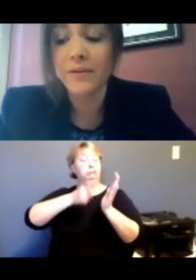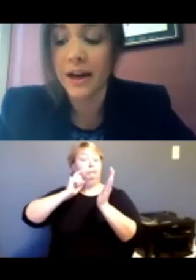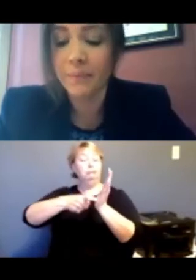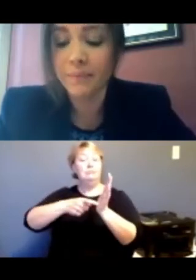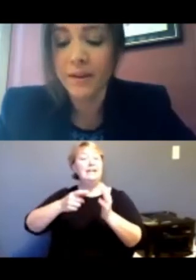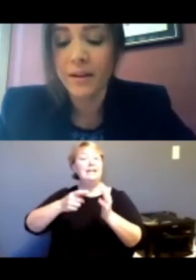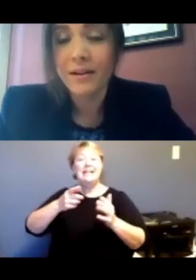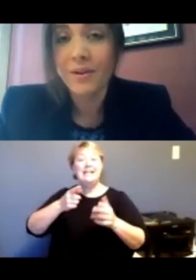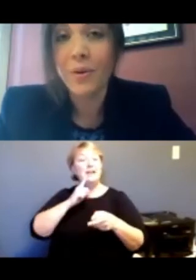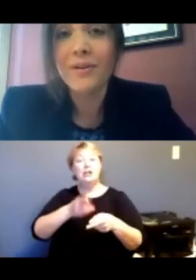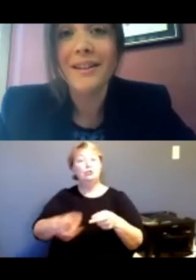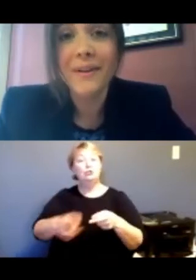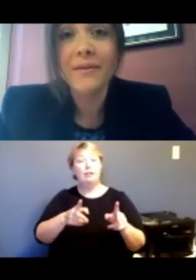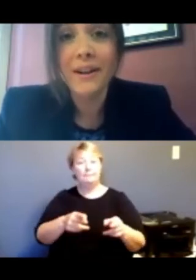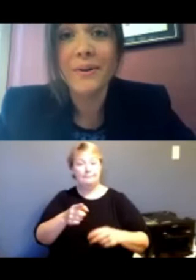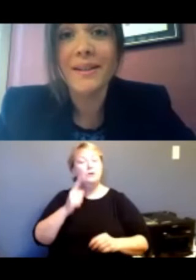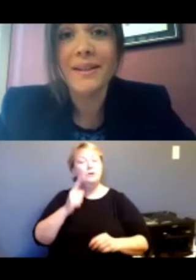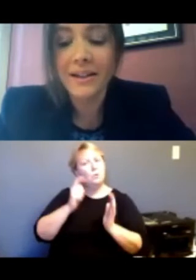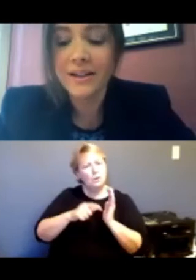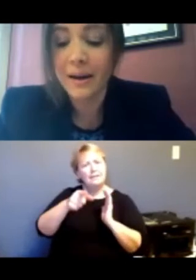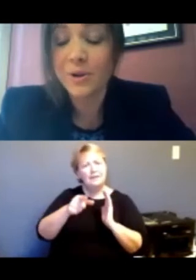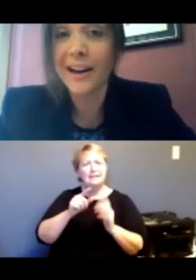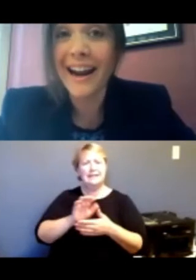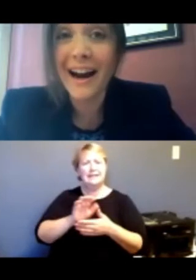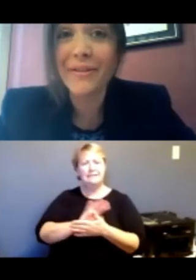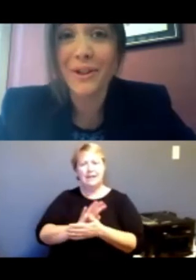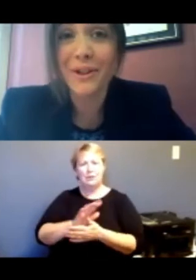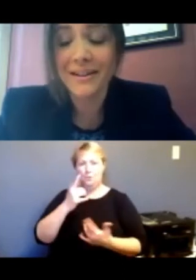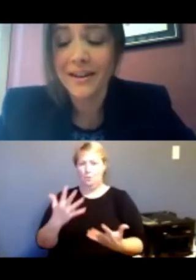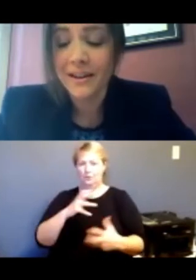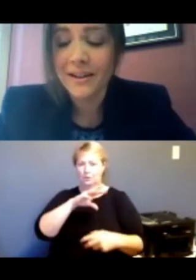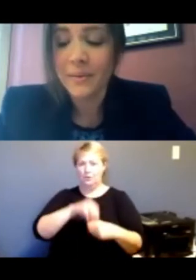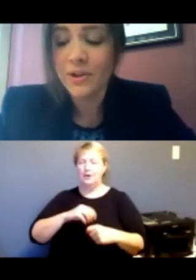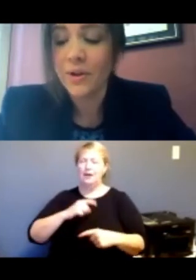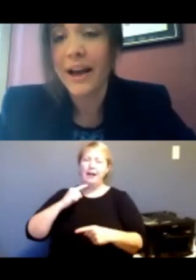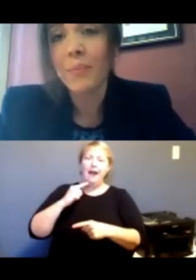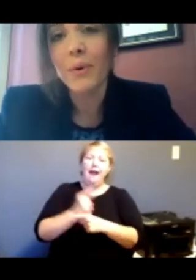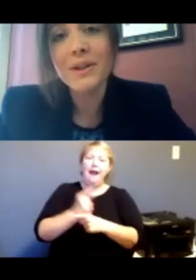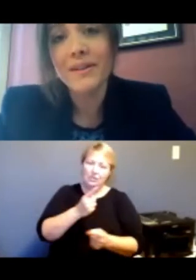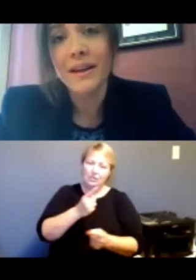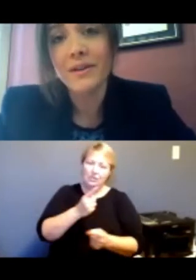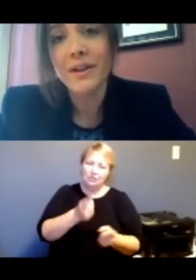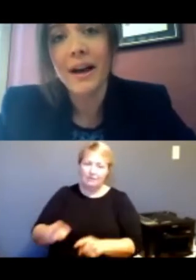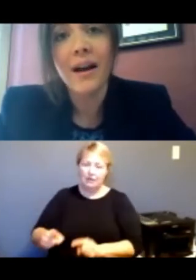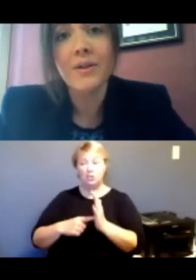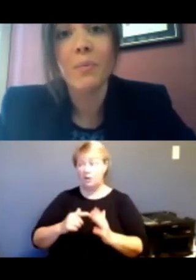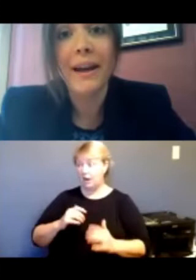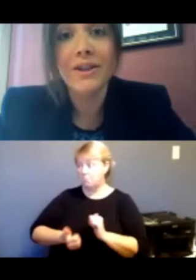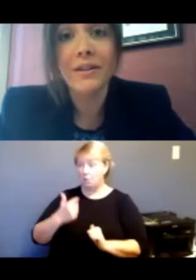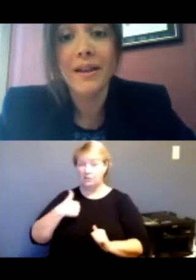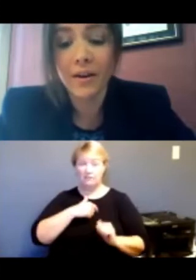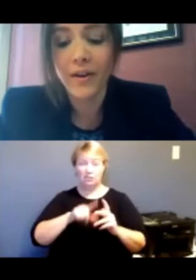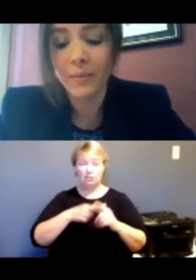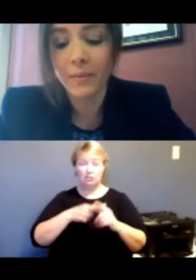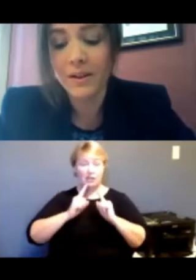amount of time. Note that this video is intended to capture an average event, demonstrating how most of us enter dialogues with